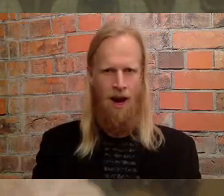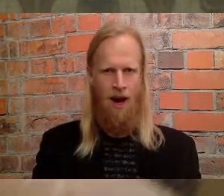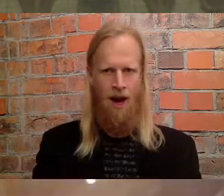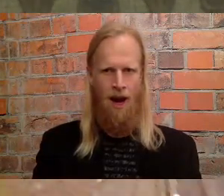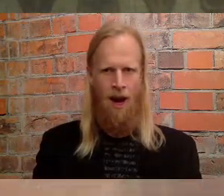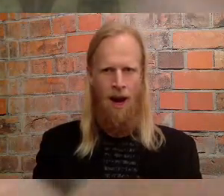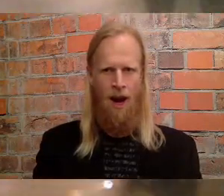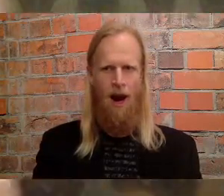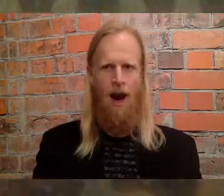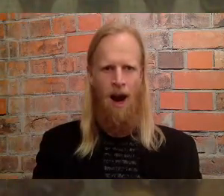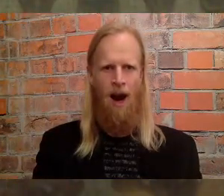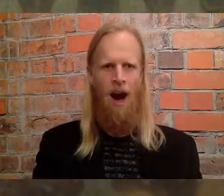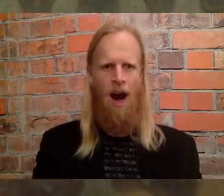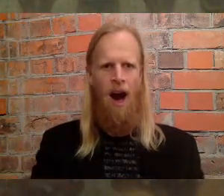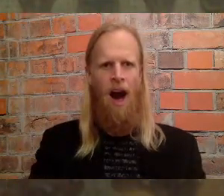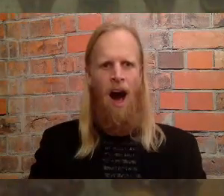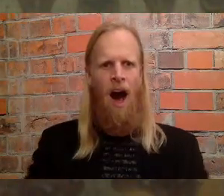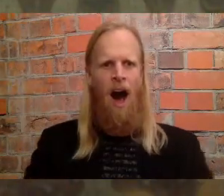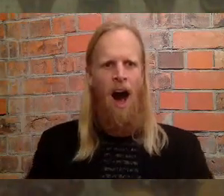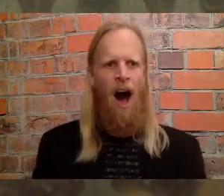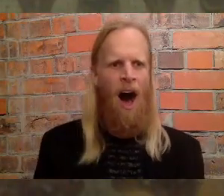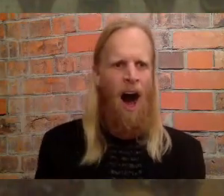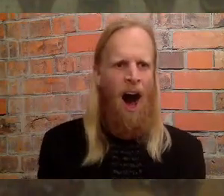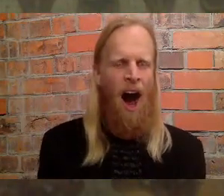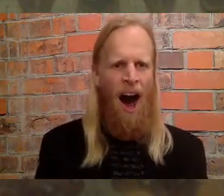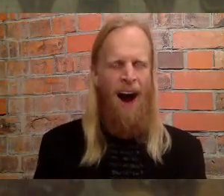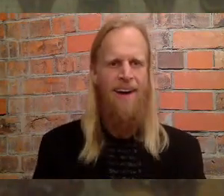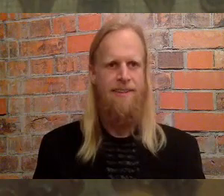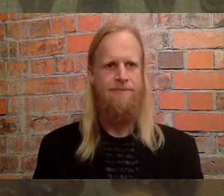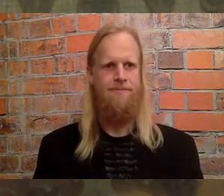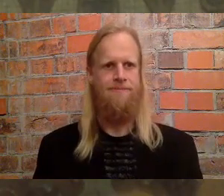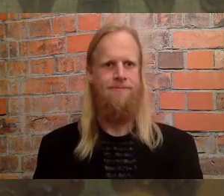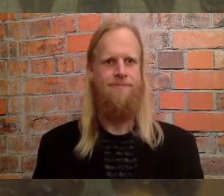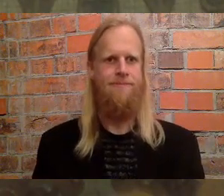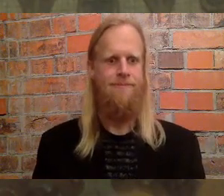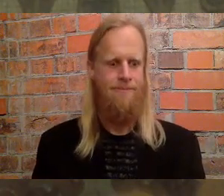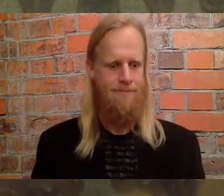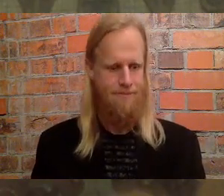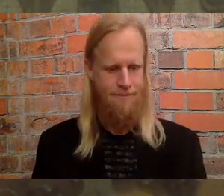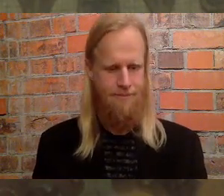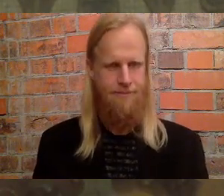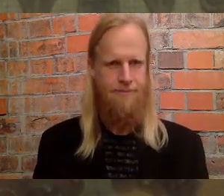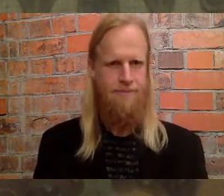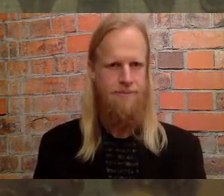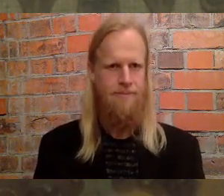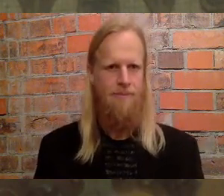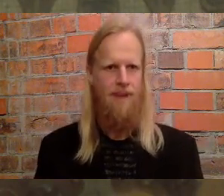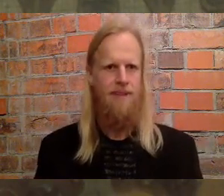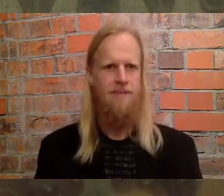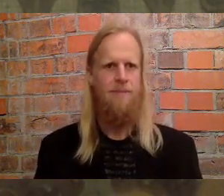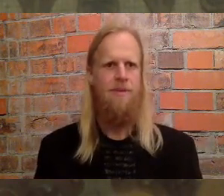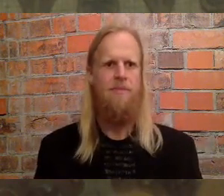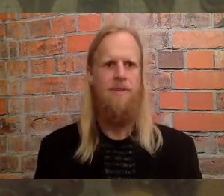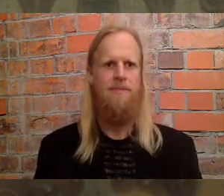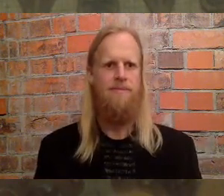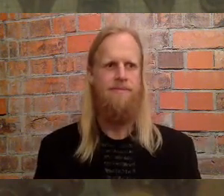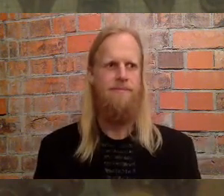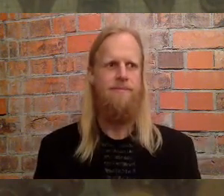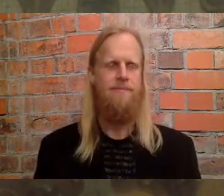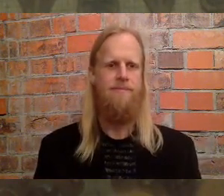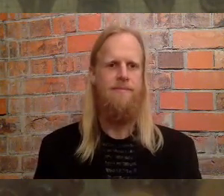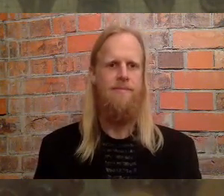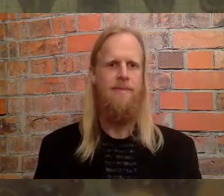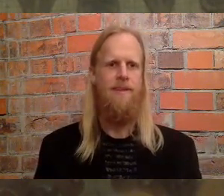memory. Tap the inside of the wrist. I accept the part of me that